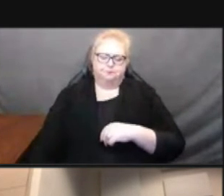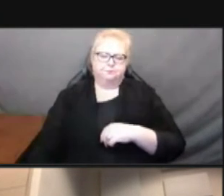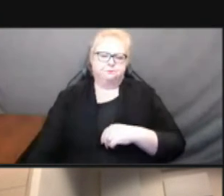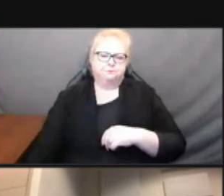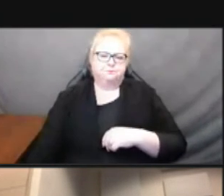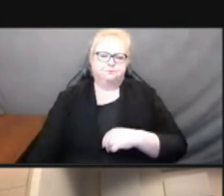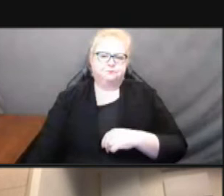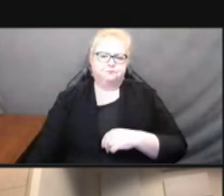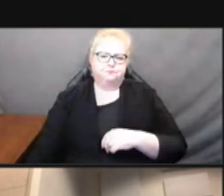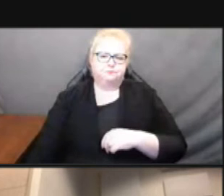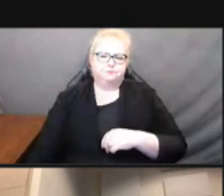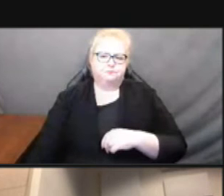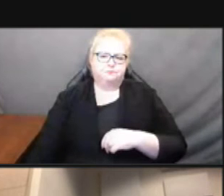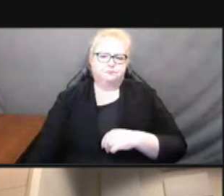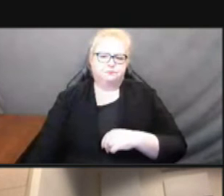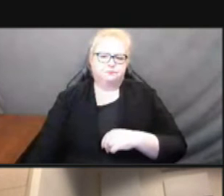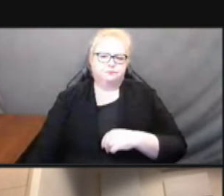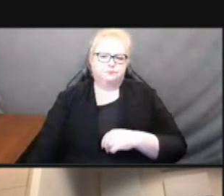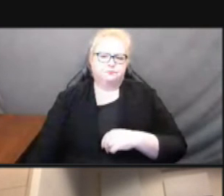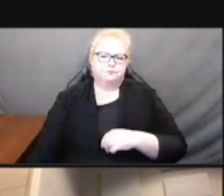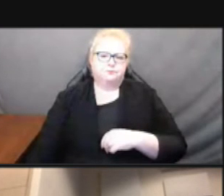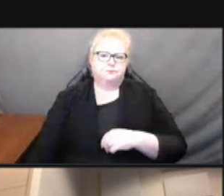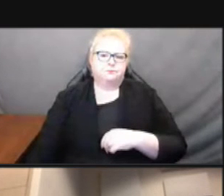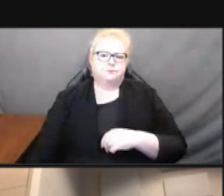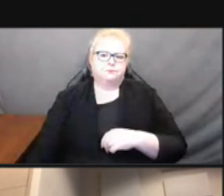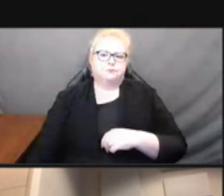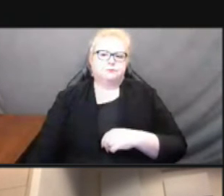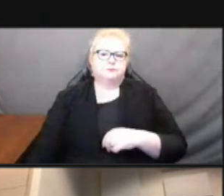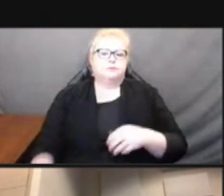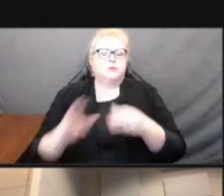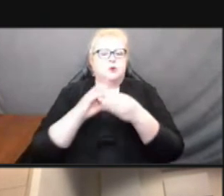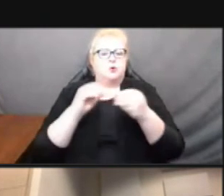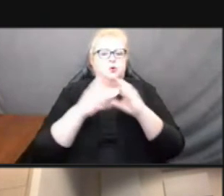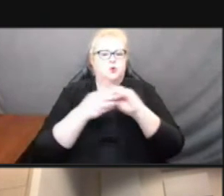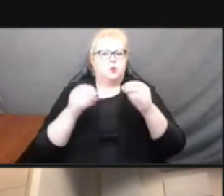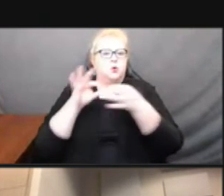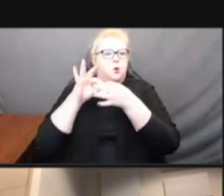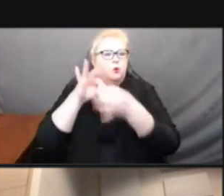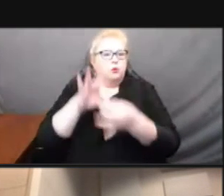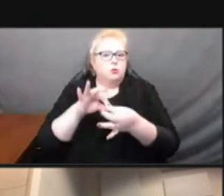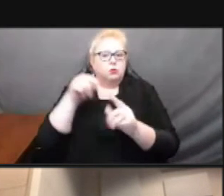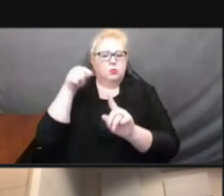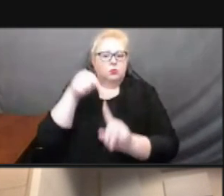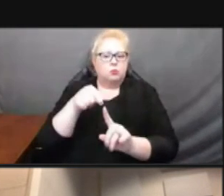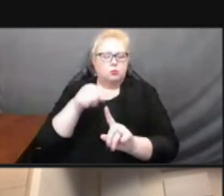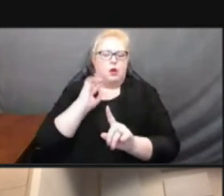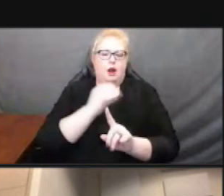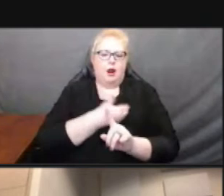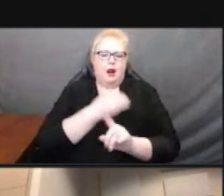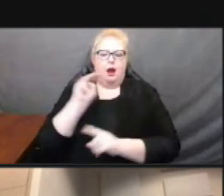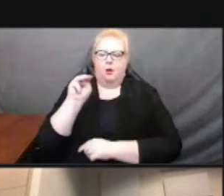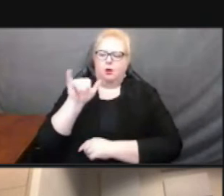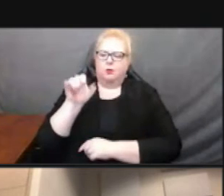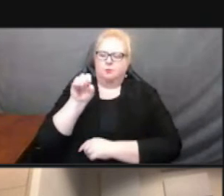our chief of police. In another life, I worked in a